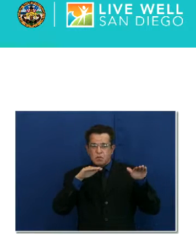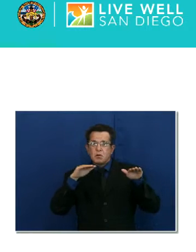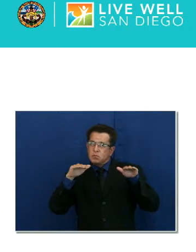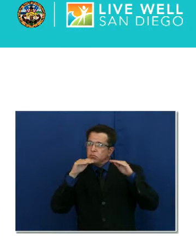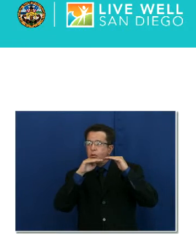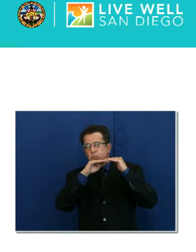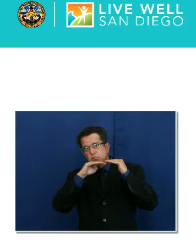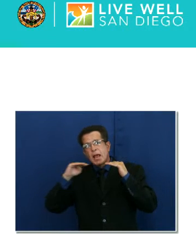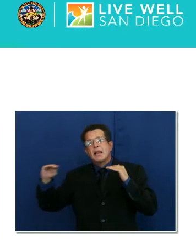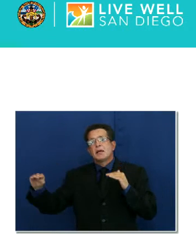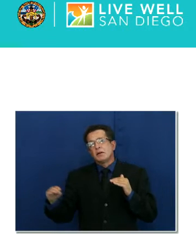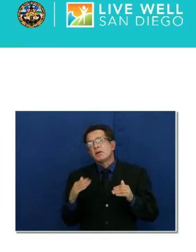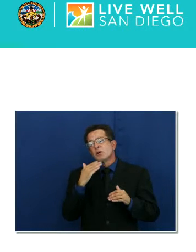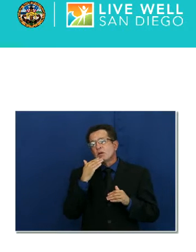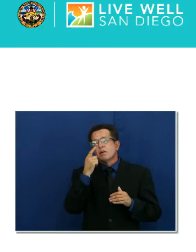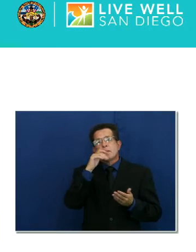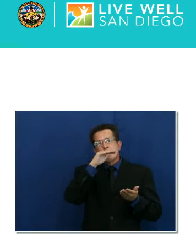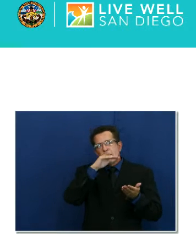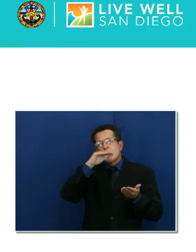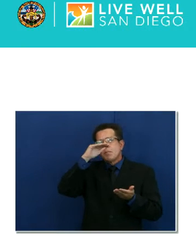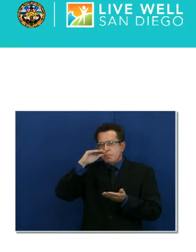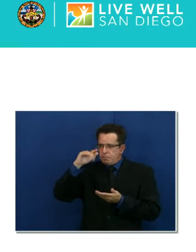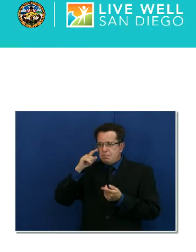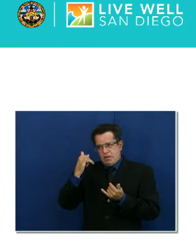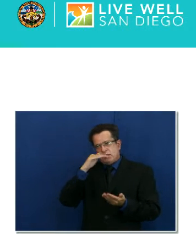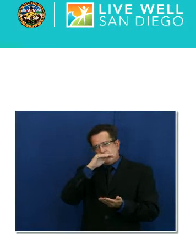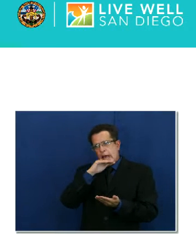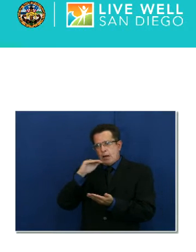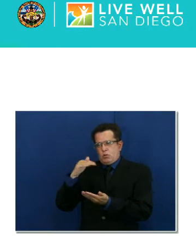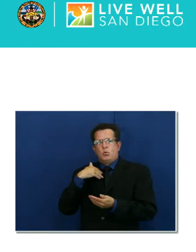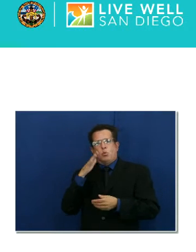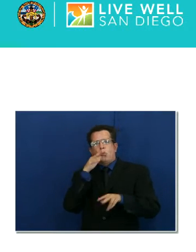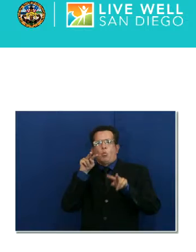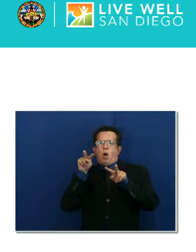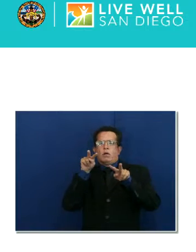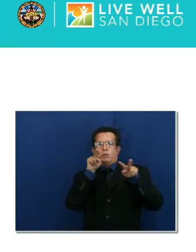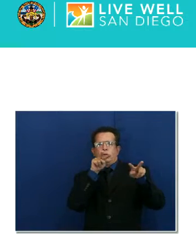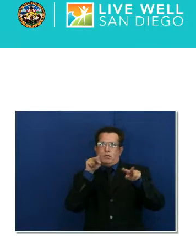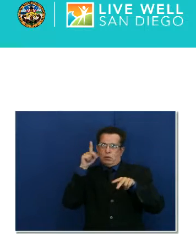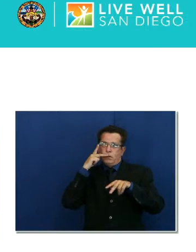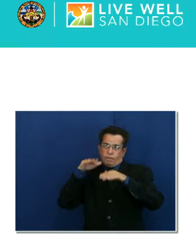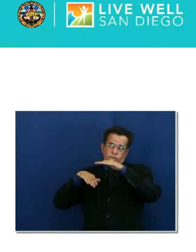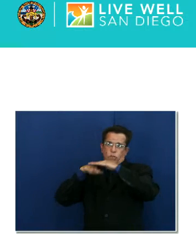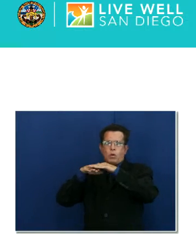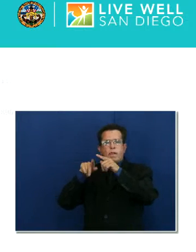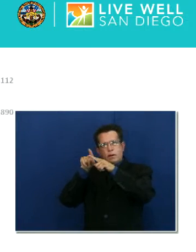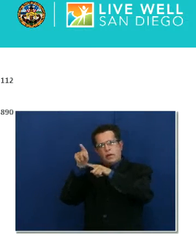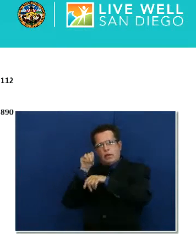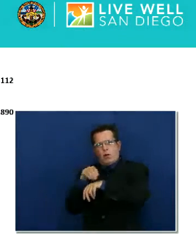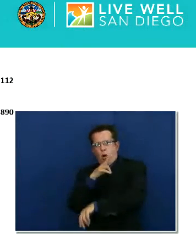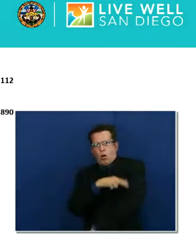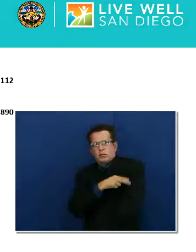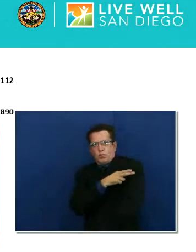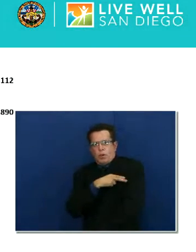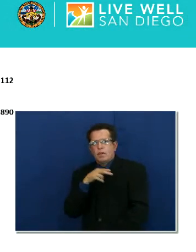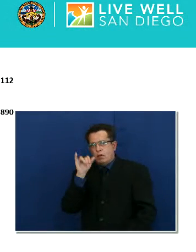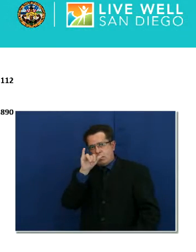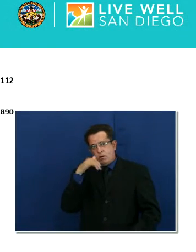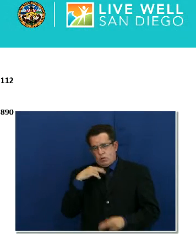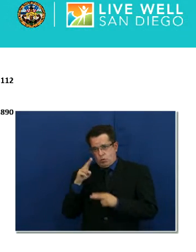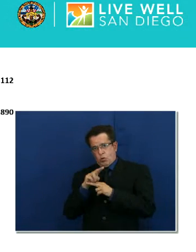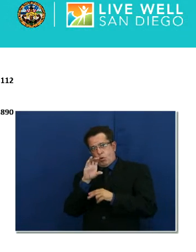holding generally steady, up, down a little bit, and something we will continue to monitor every day. Total hospitalization, we take the